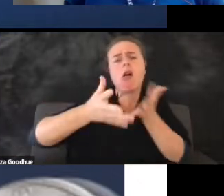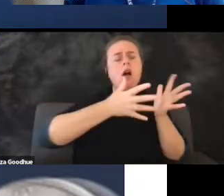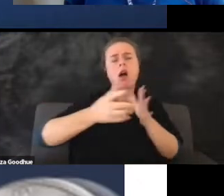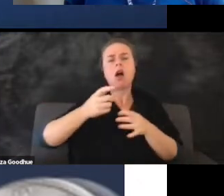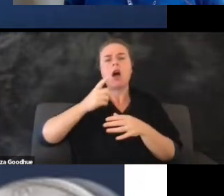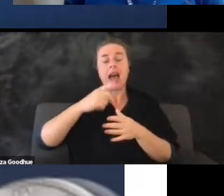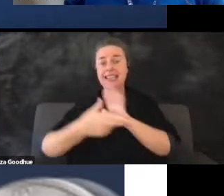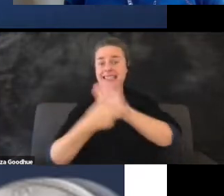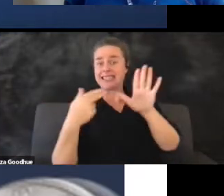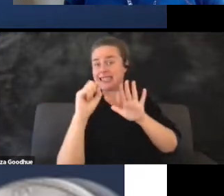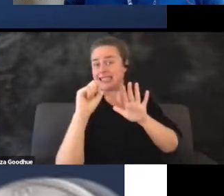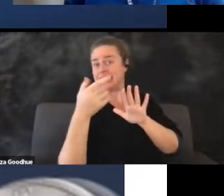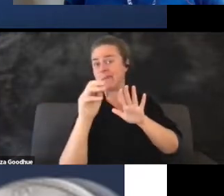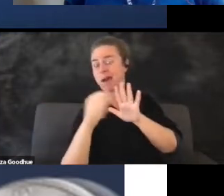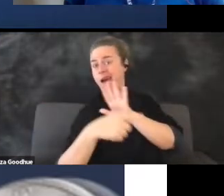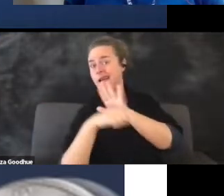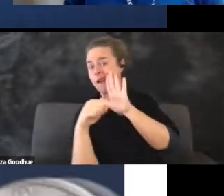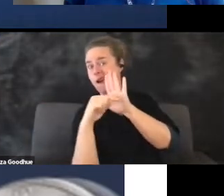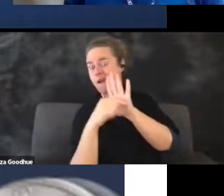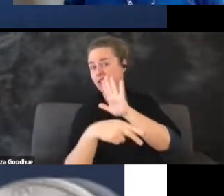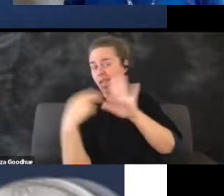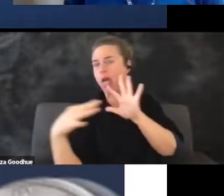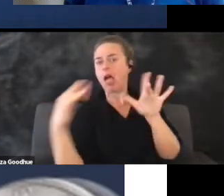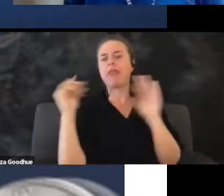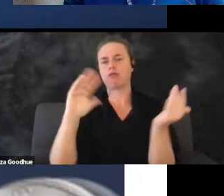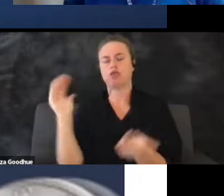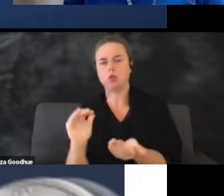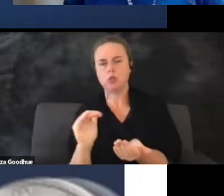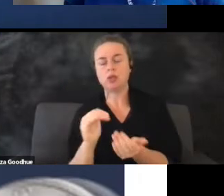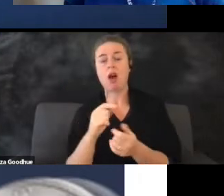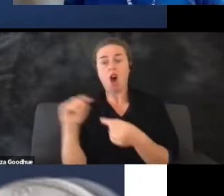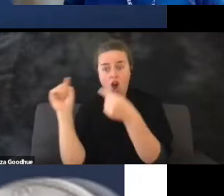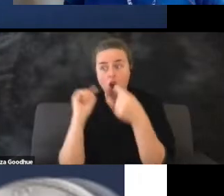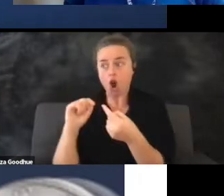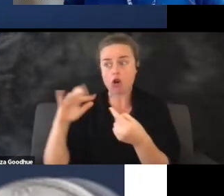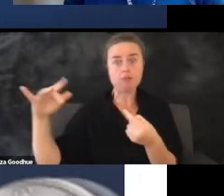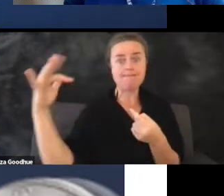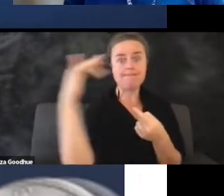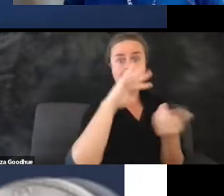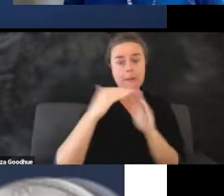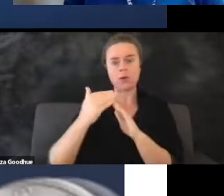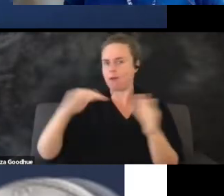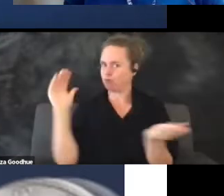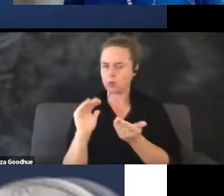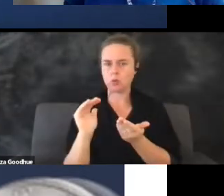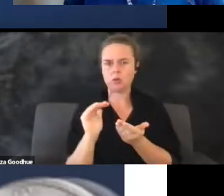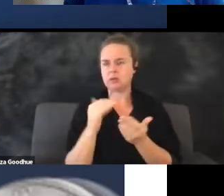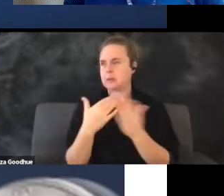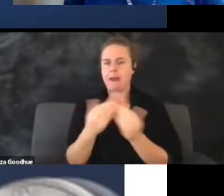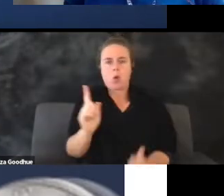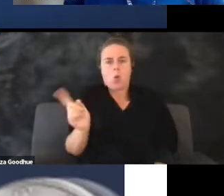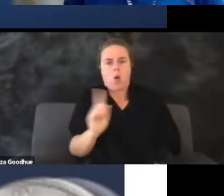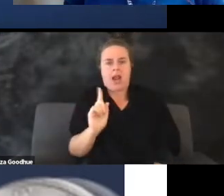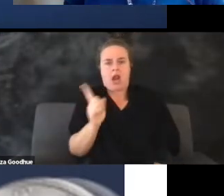supports trauma-informed harm reduction principles in whichever corner of the service delivery practices